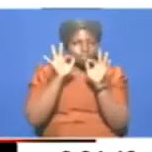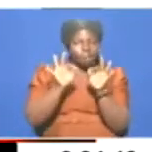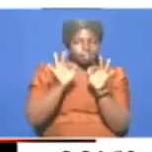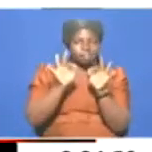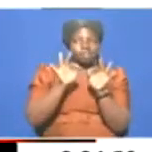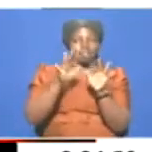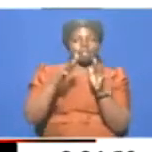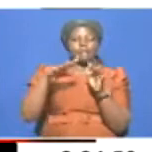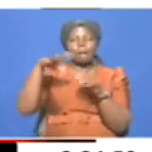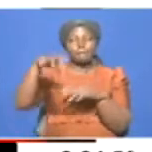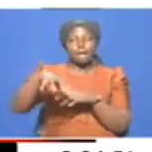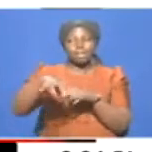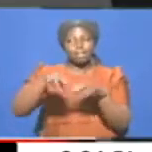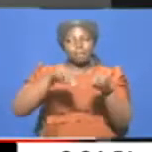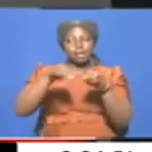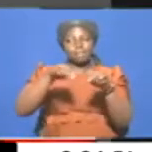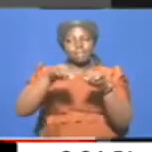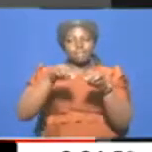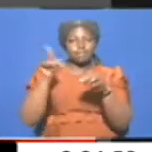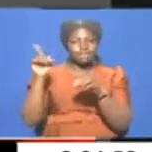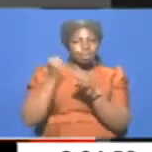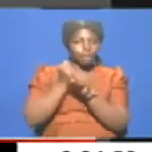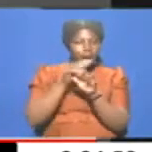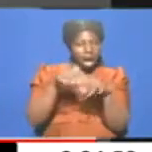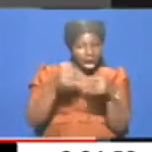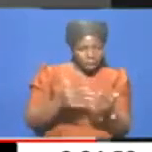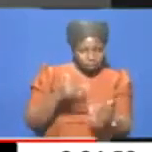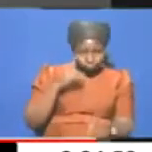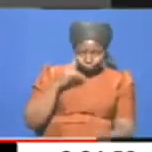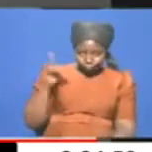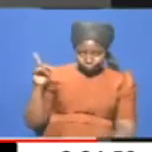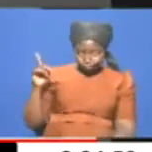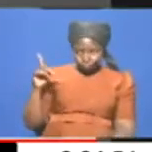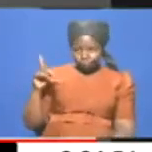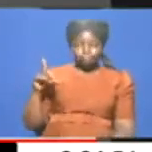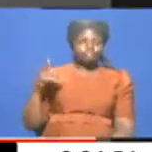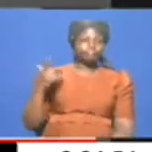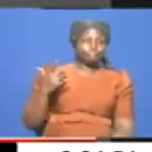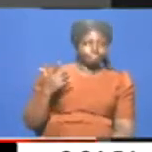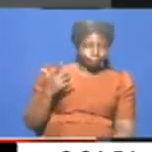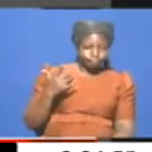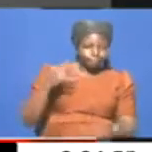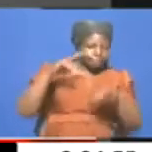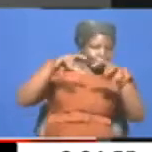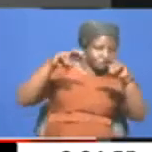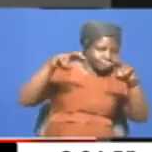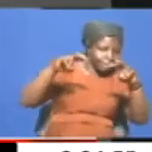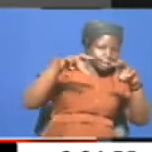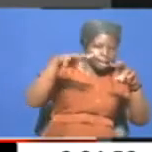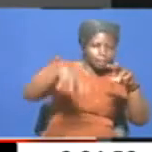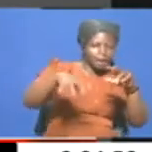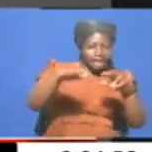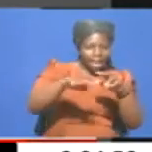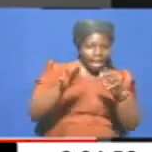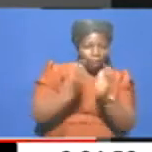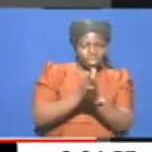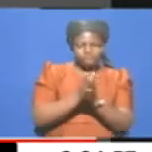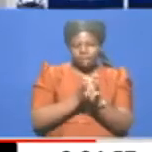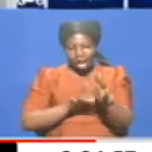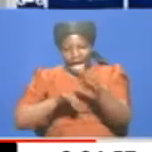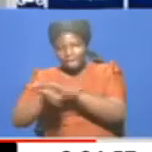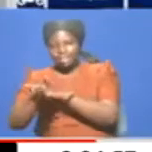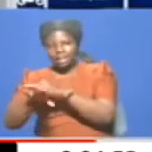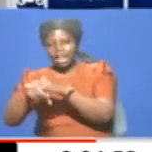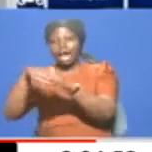module. Here is how it works. Satellites map out a parking area with set entry and exit points, assisting the